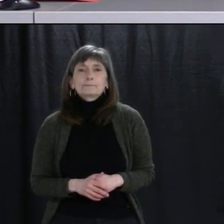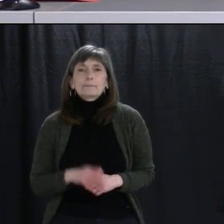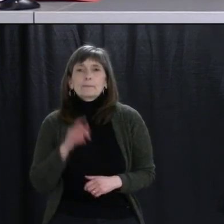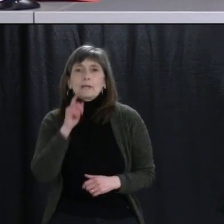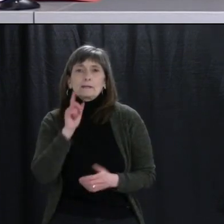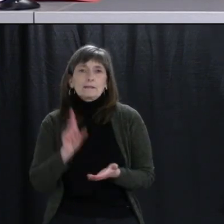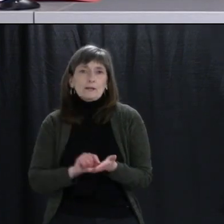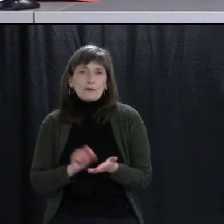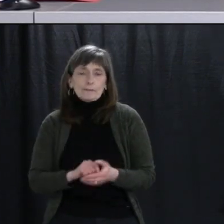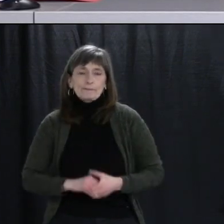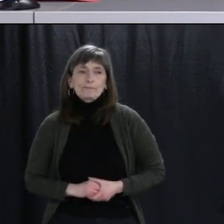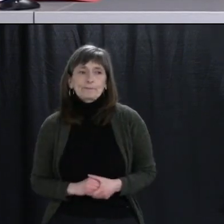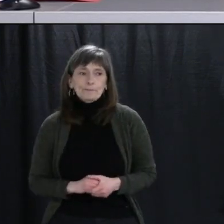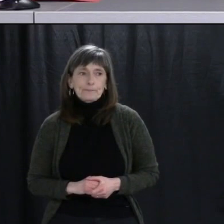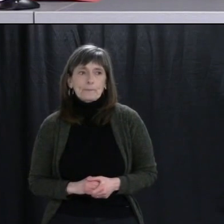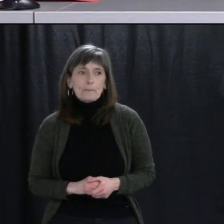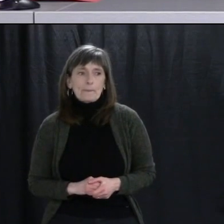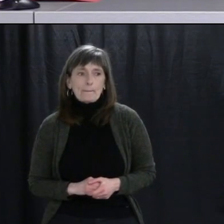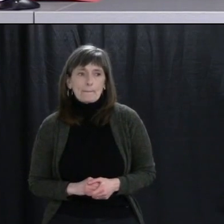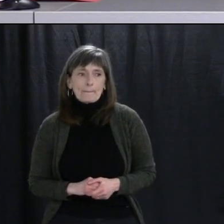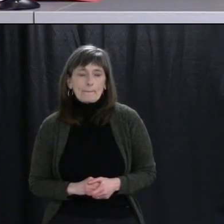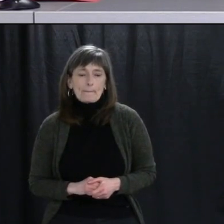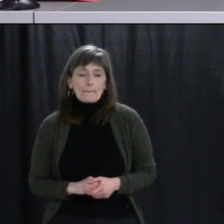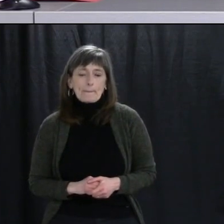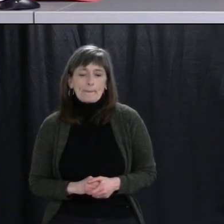from the Telegram. Please go ahead.